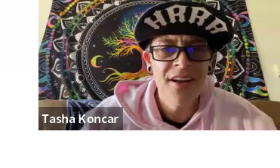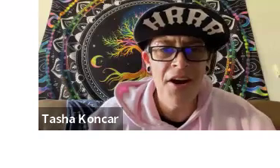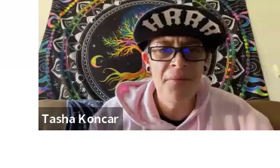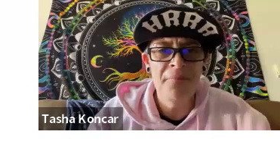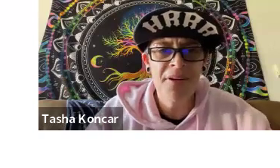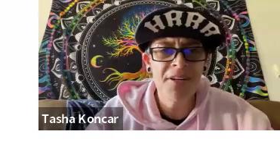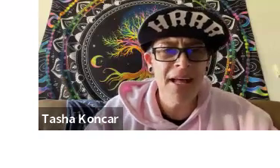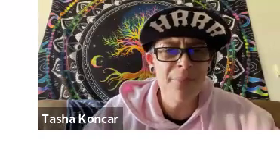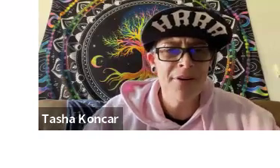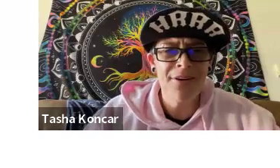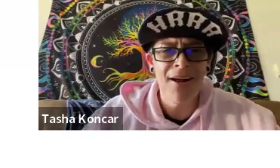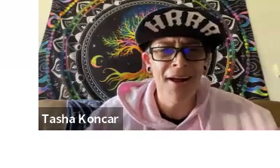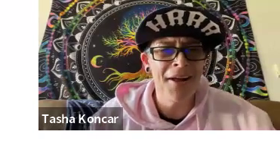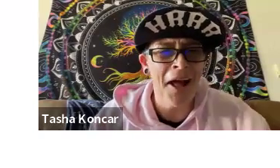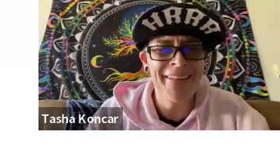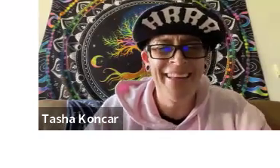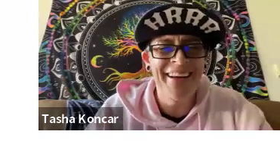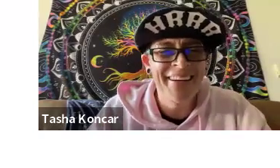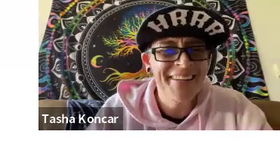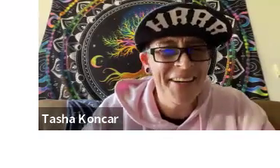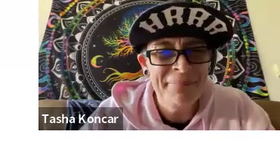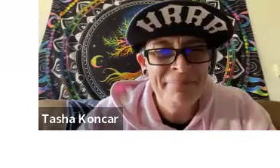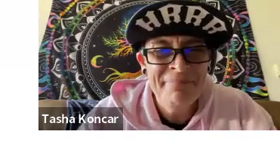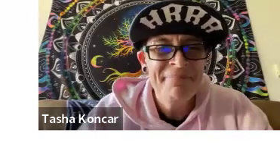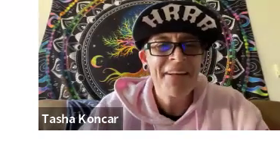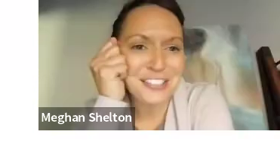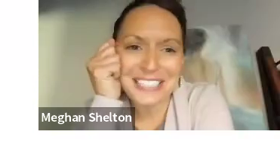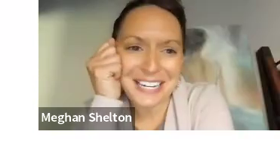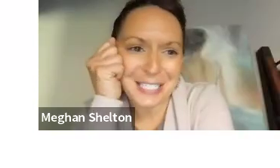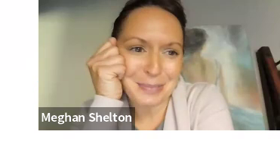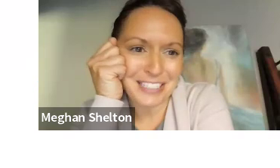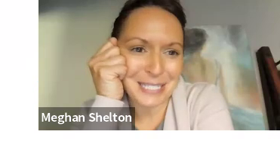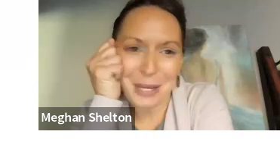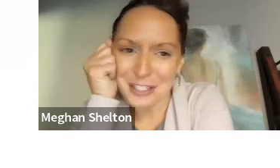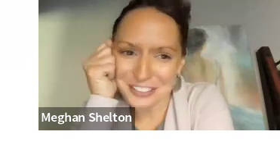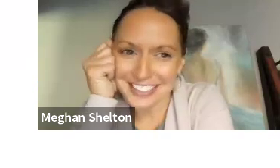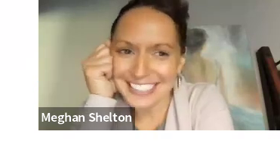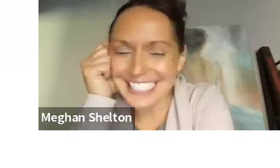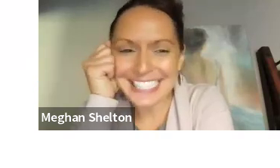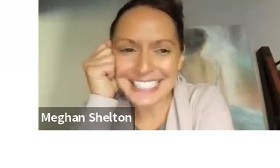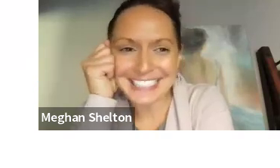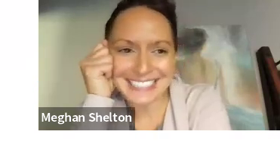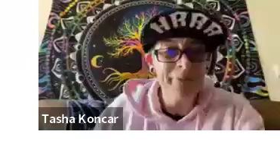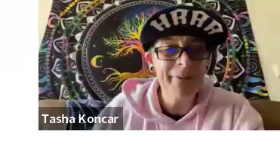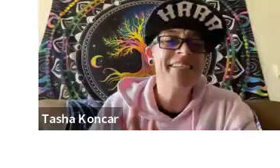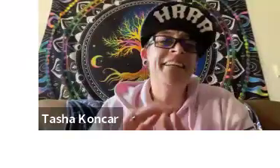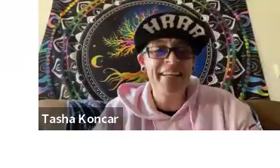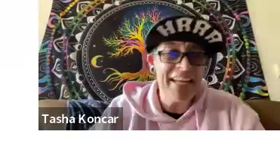Sorry. Collaborator, yeah. Regional Connectors. engagement specialist.